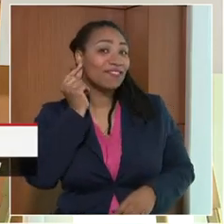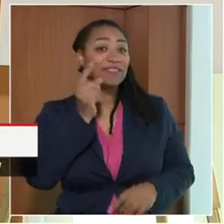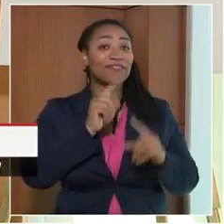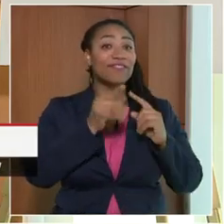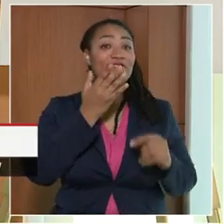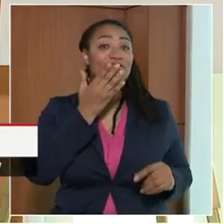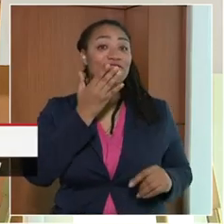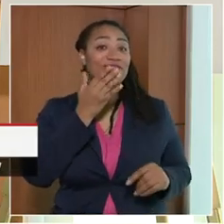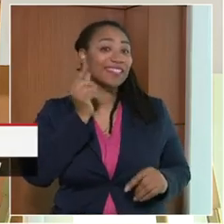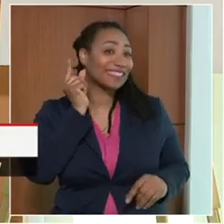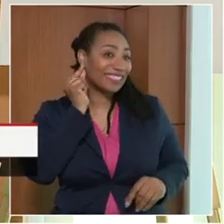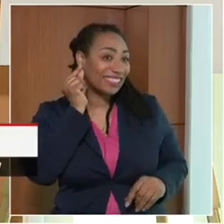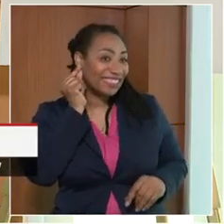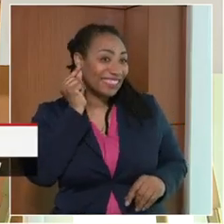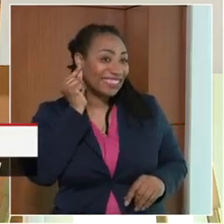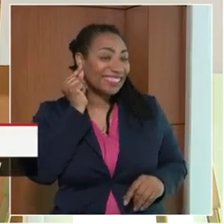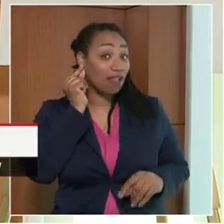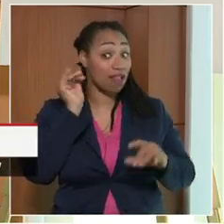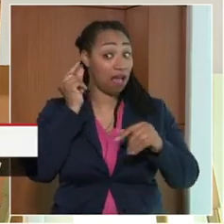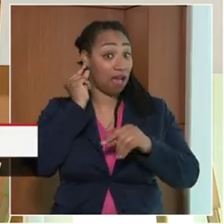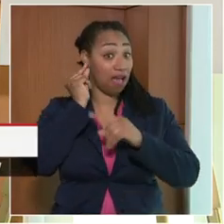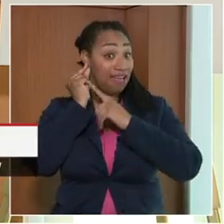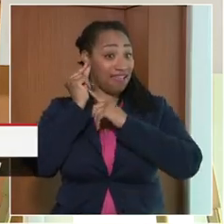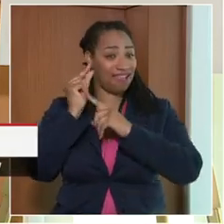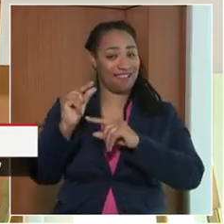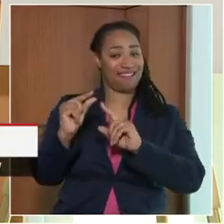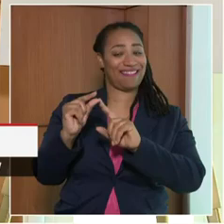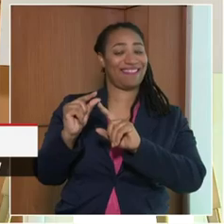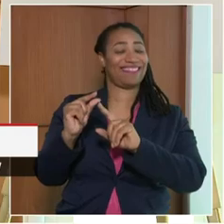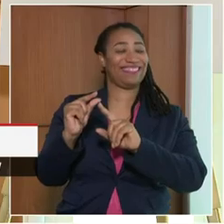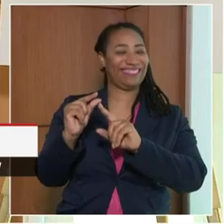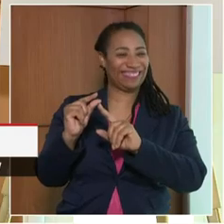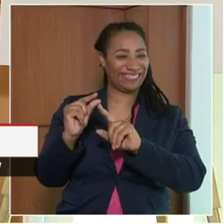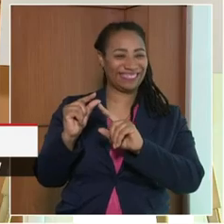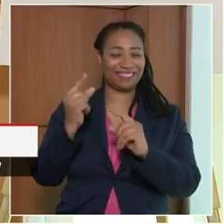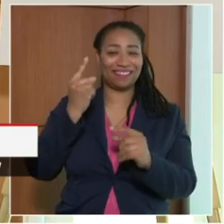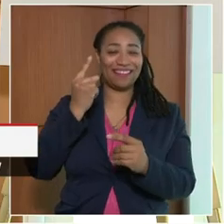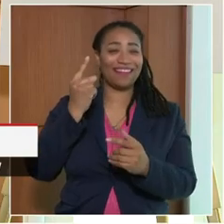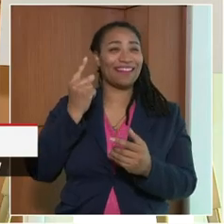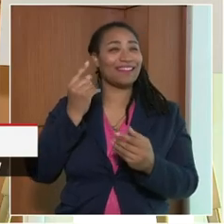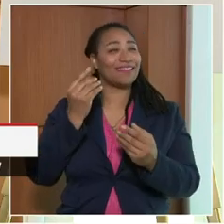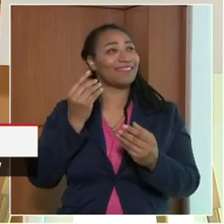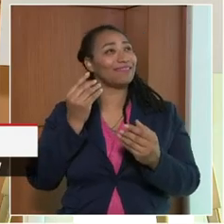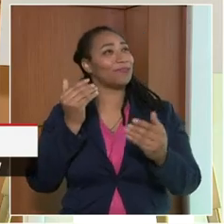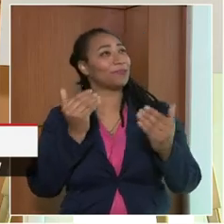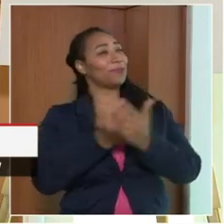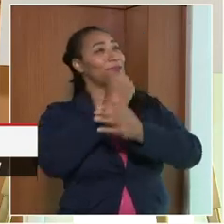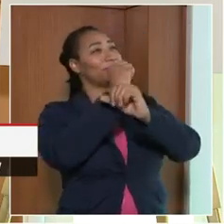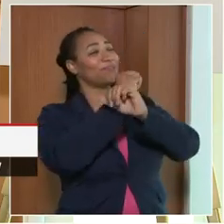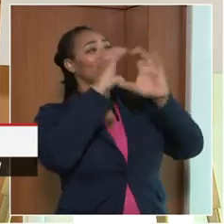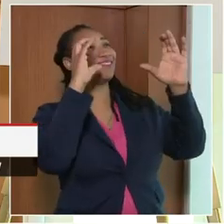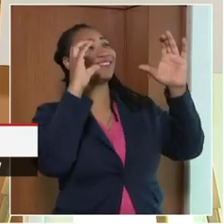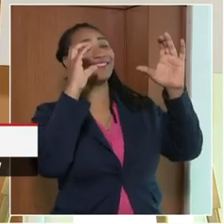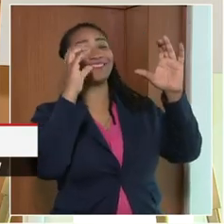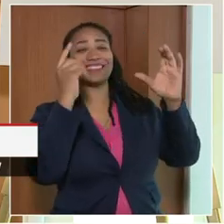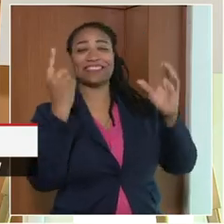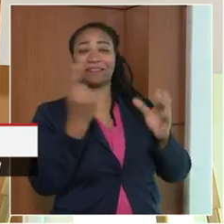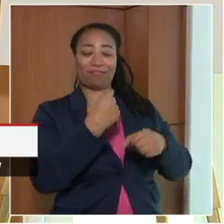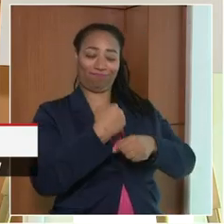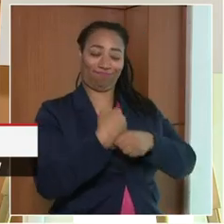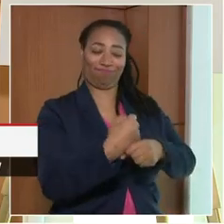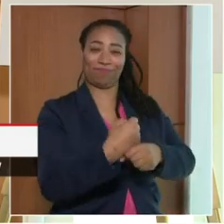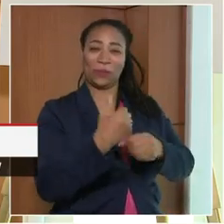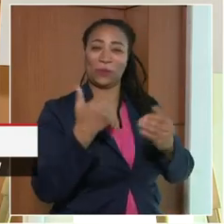the ability to create new. A blank canvas. So when you see young people, hit the reset